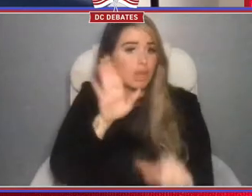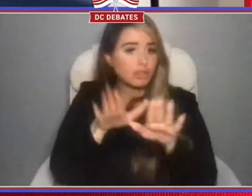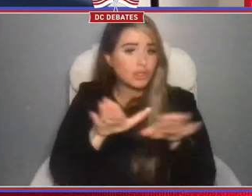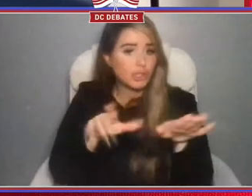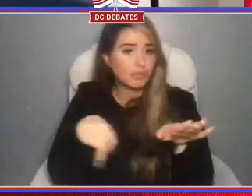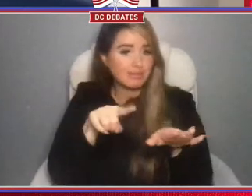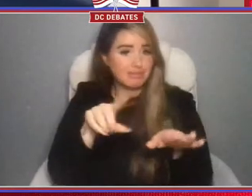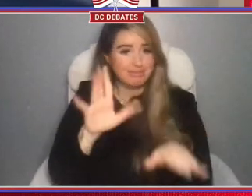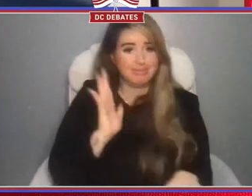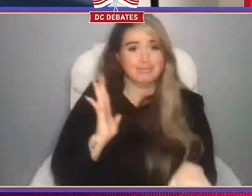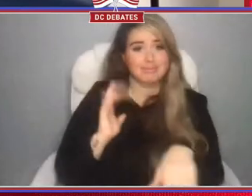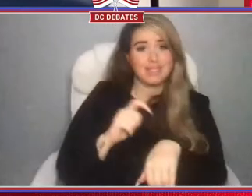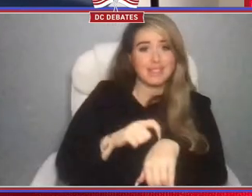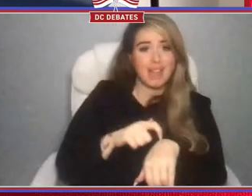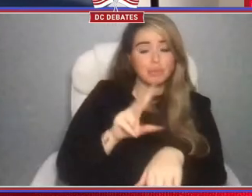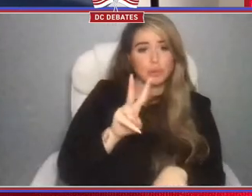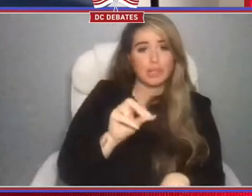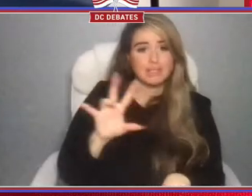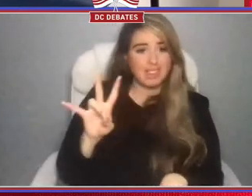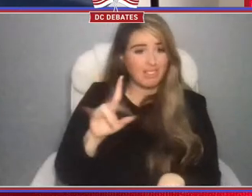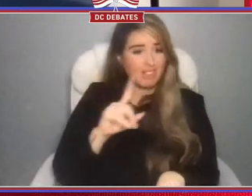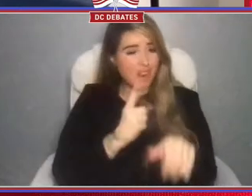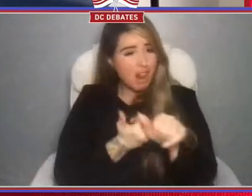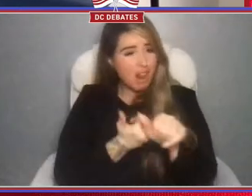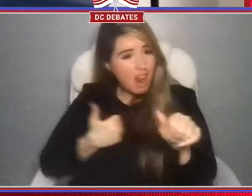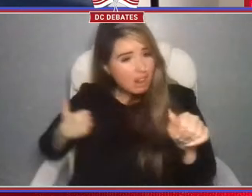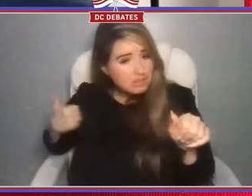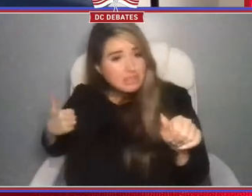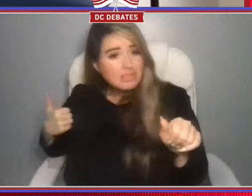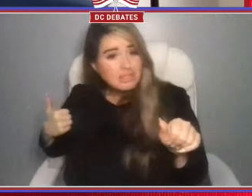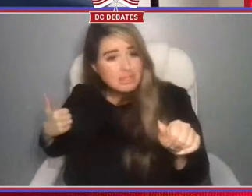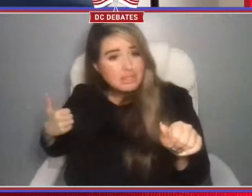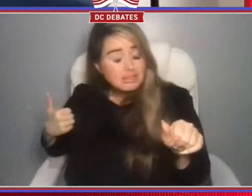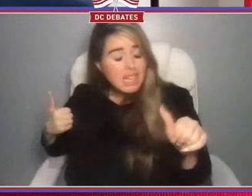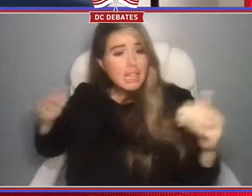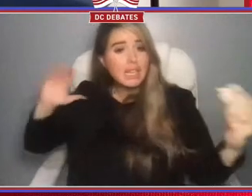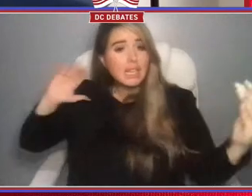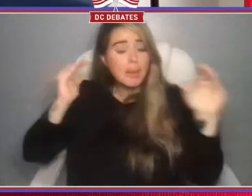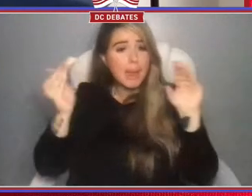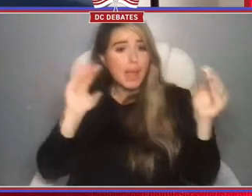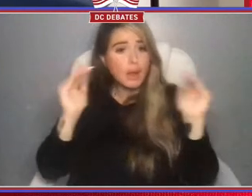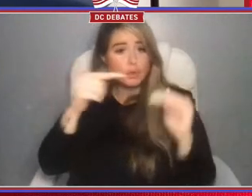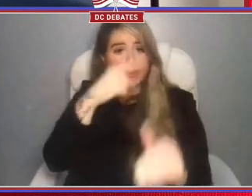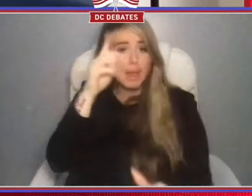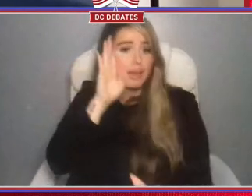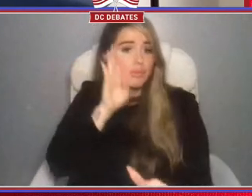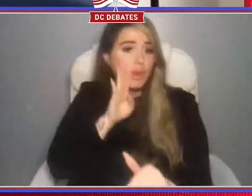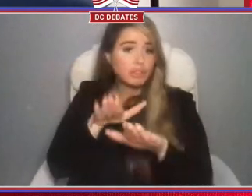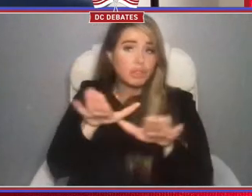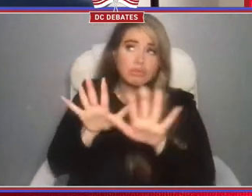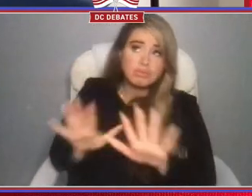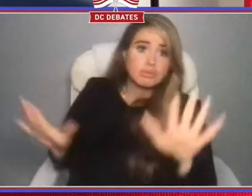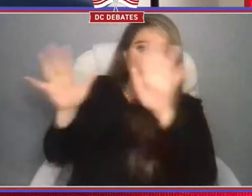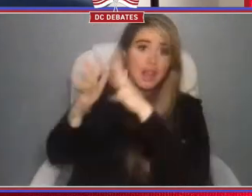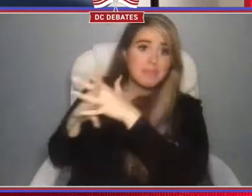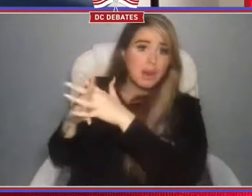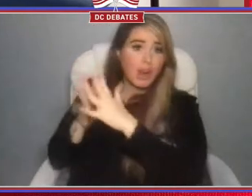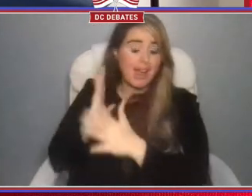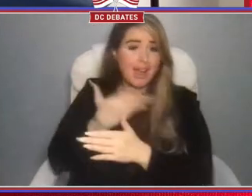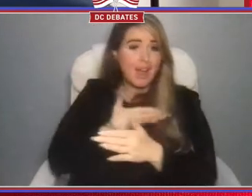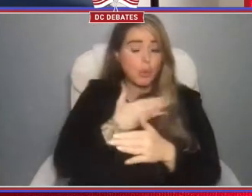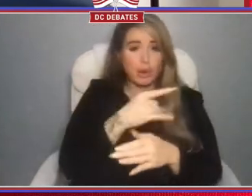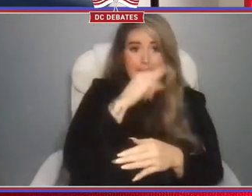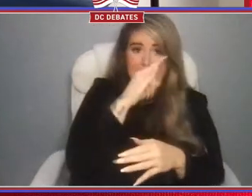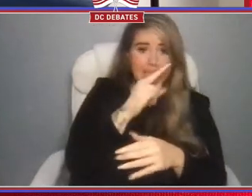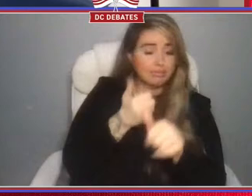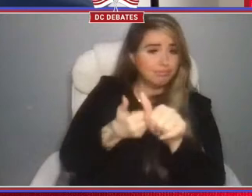were really far behind compared to black and brown children in the United States of America. And because of our